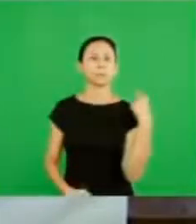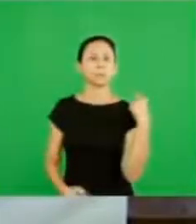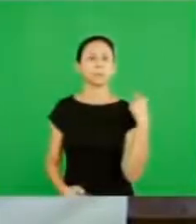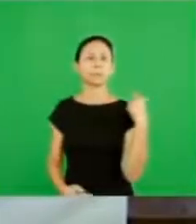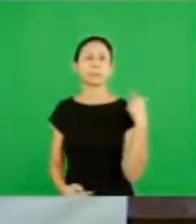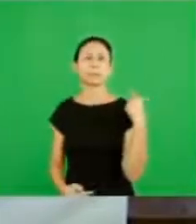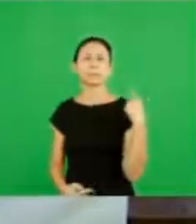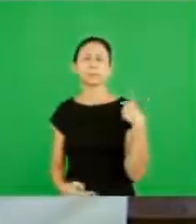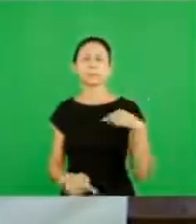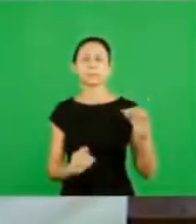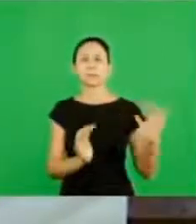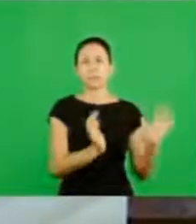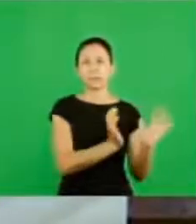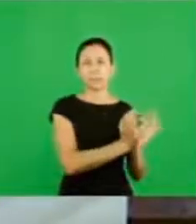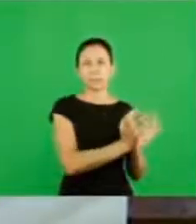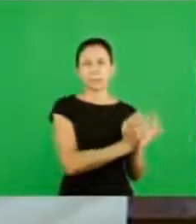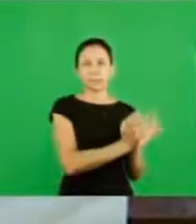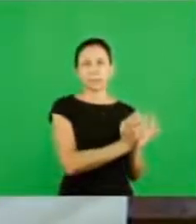another message